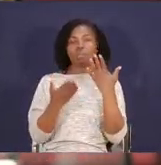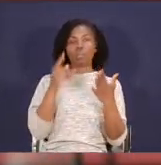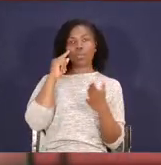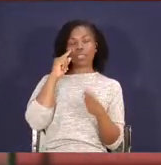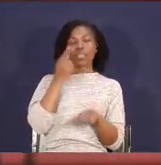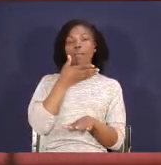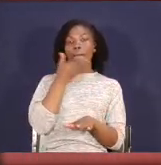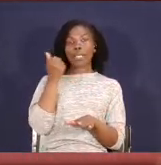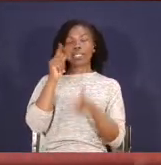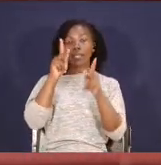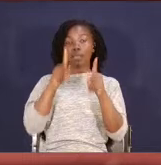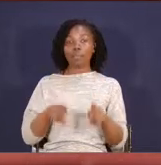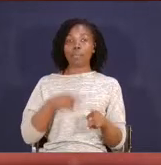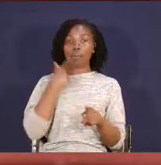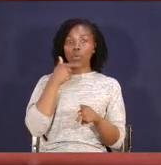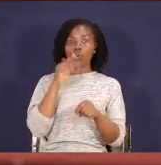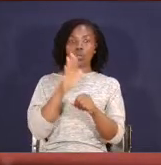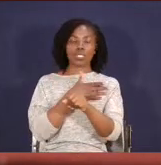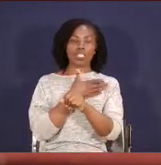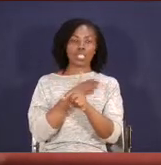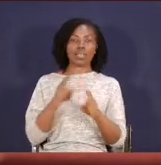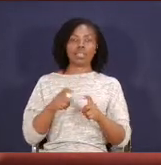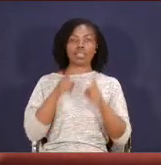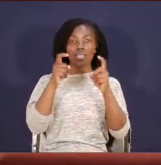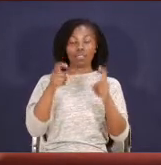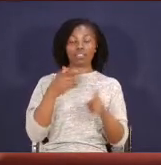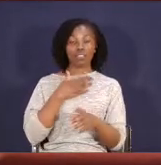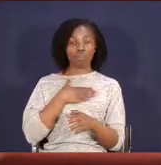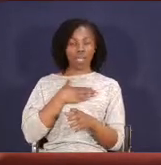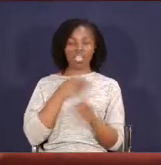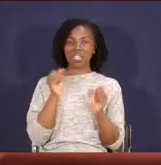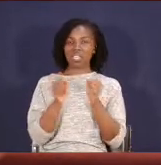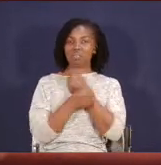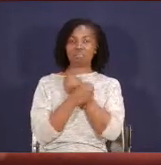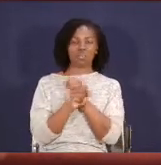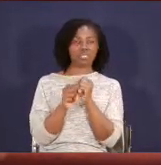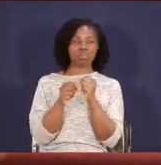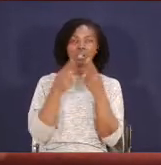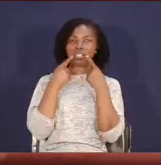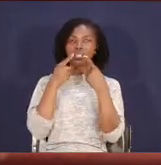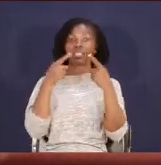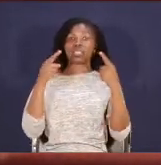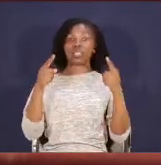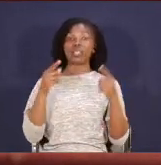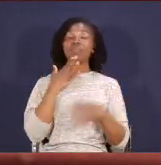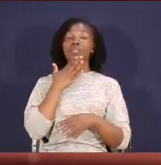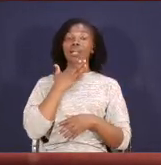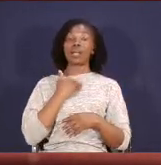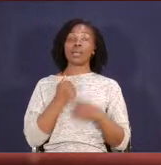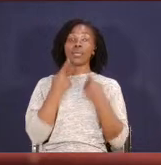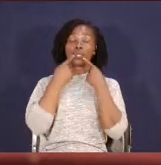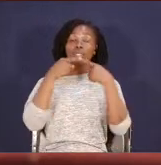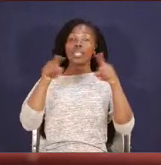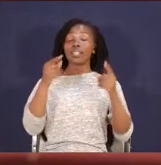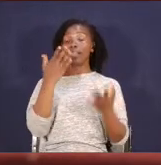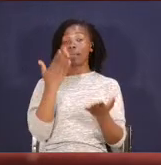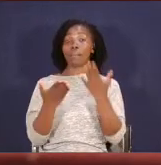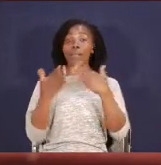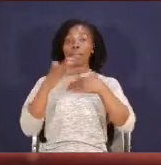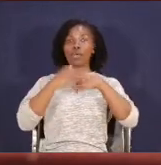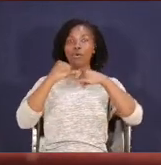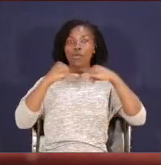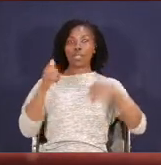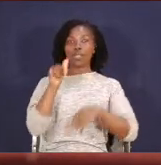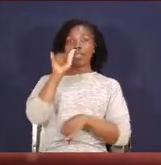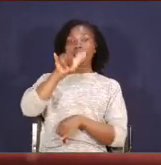these other people around me, this gift of mine is going nowhere. I am speaking to somebody, maybe online. That